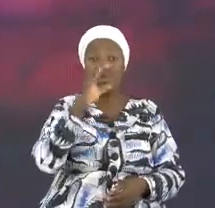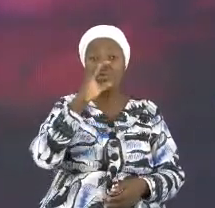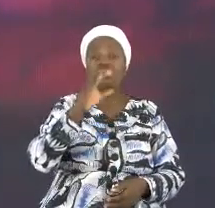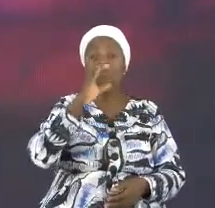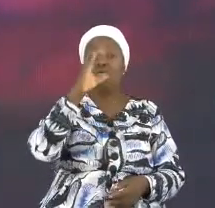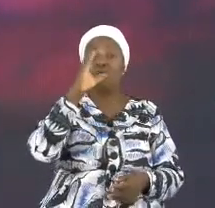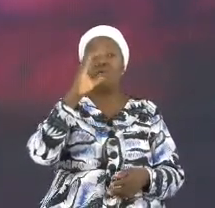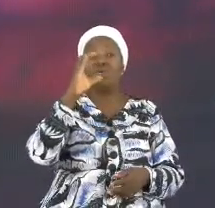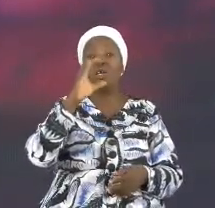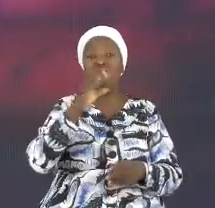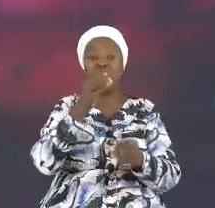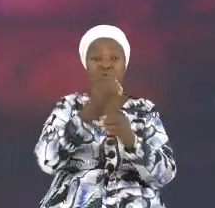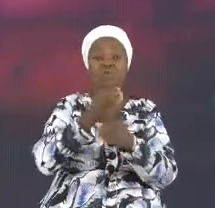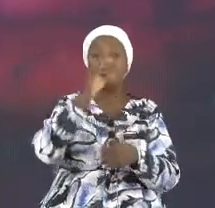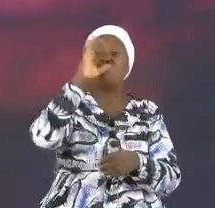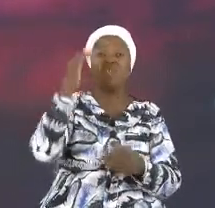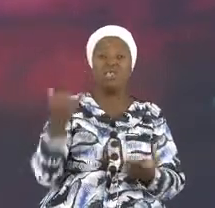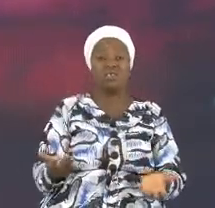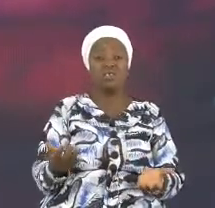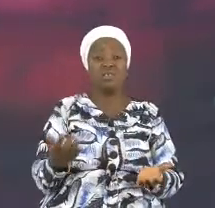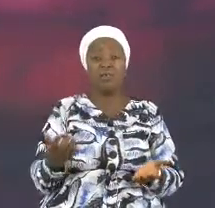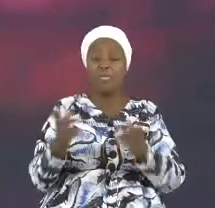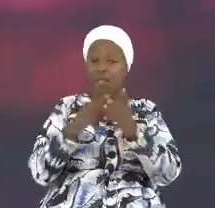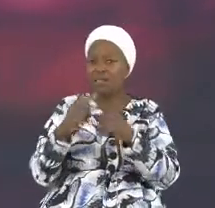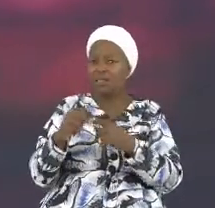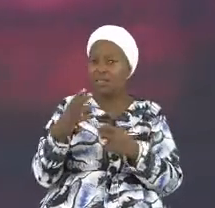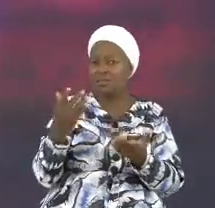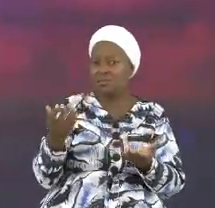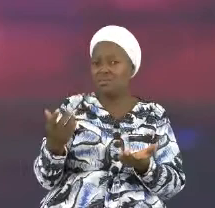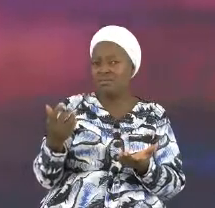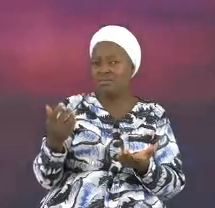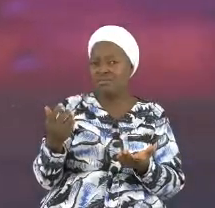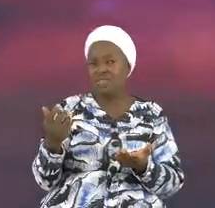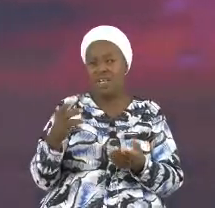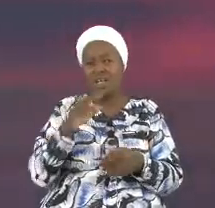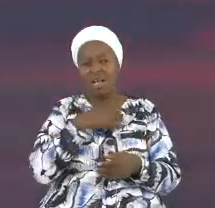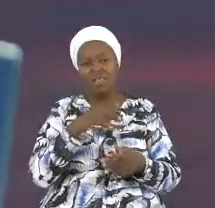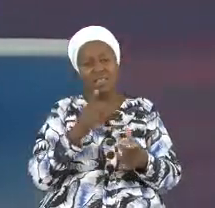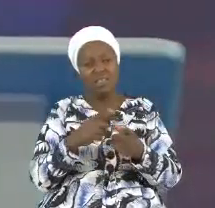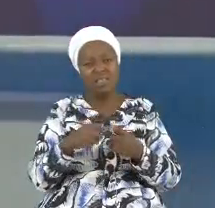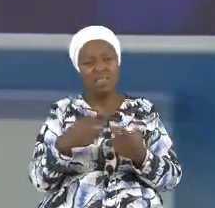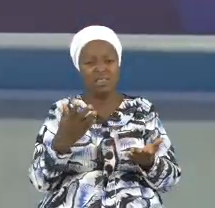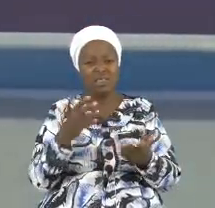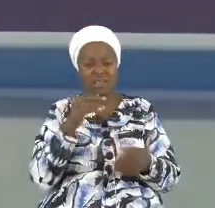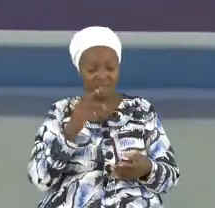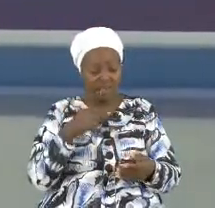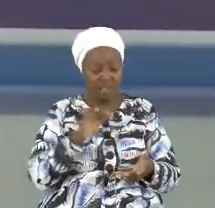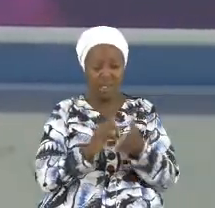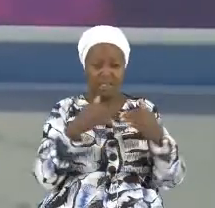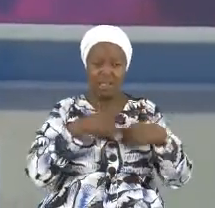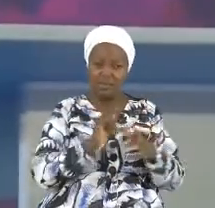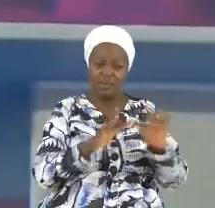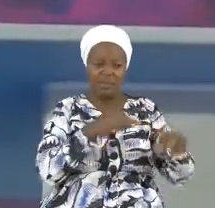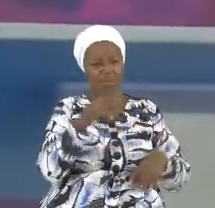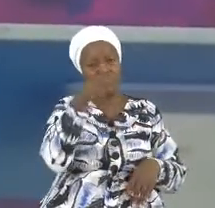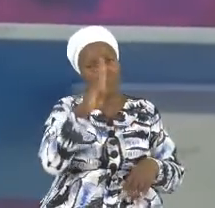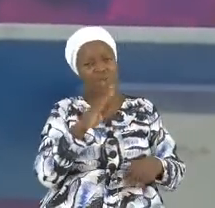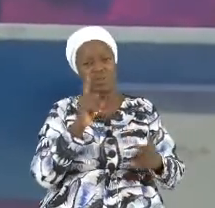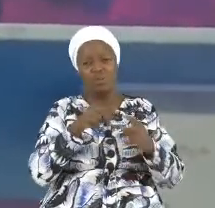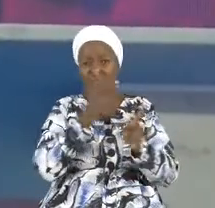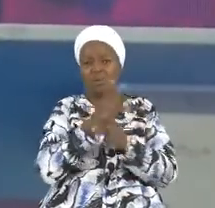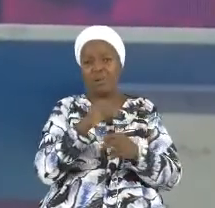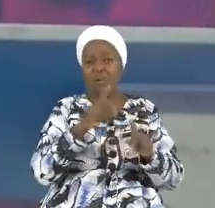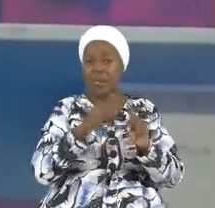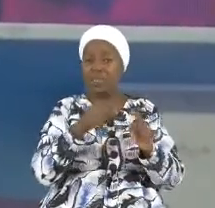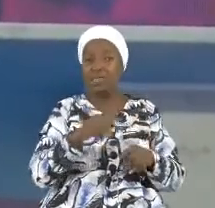medical practitioner, that was the mercy of God. And the wife ran to me, and the wife said, my